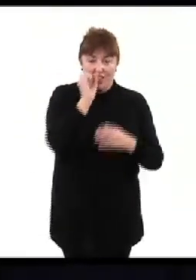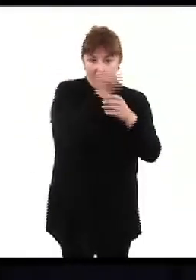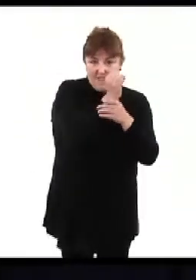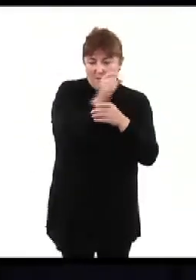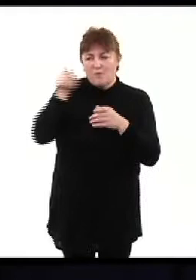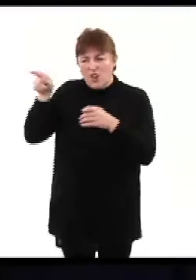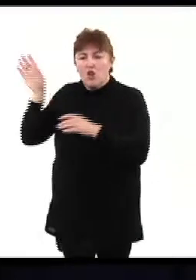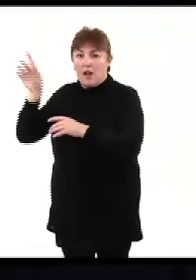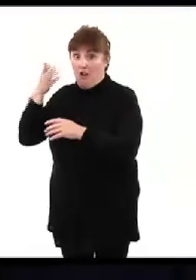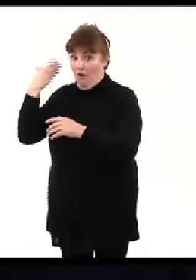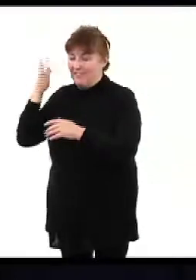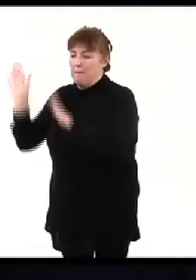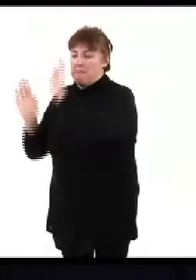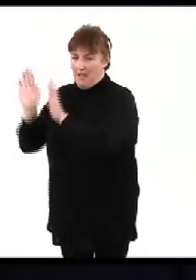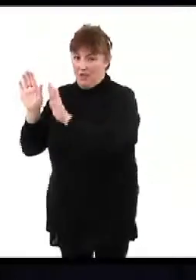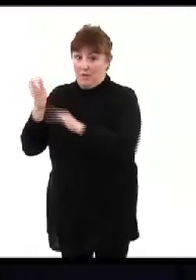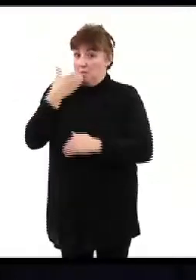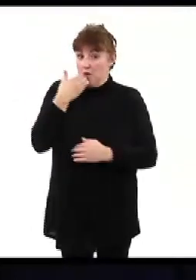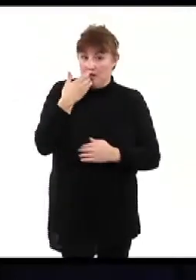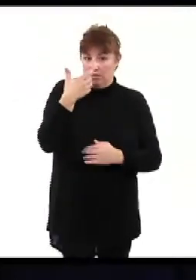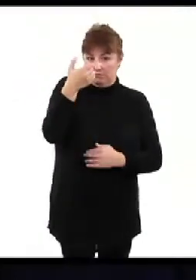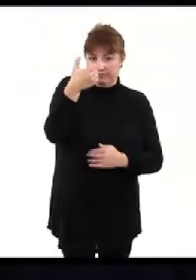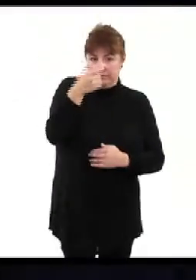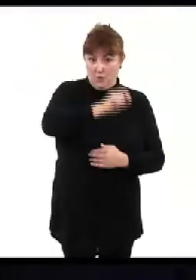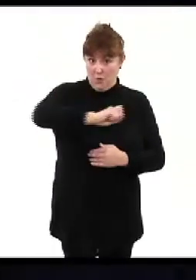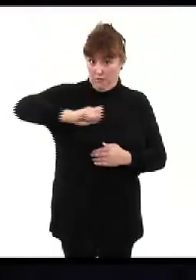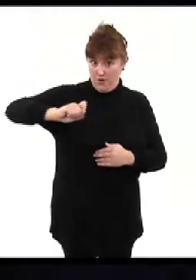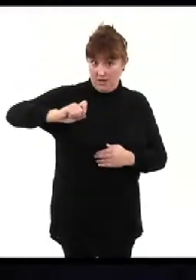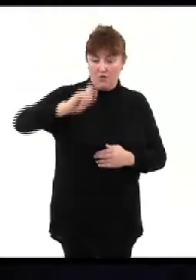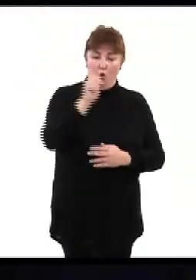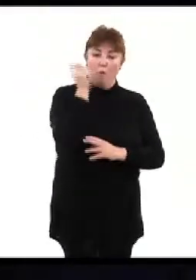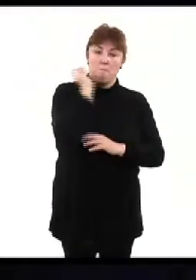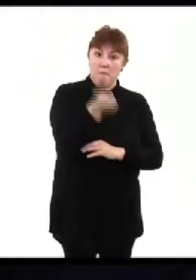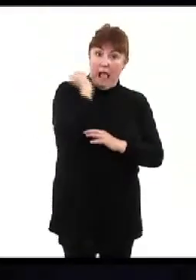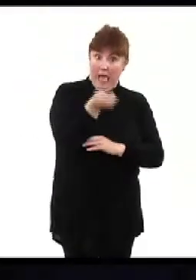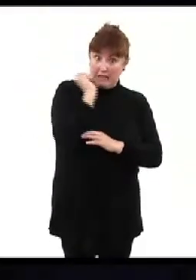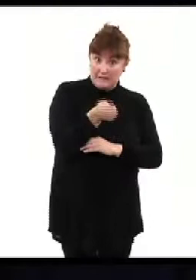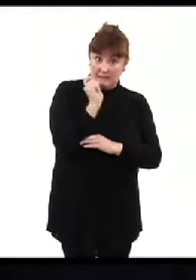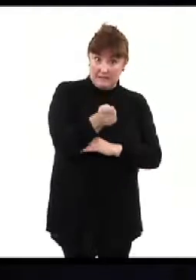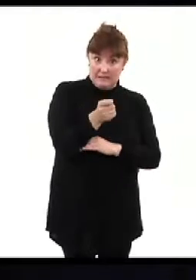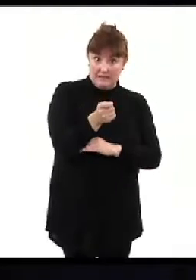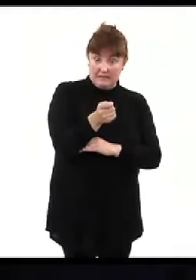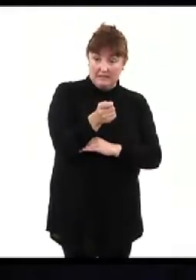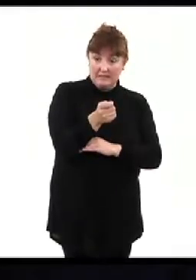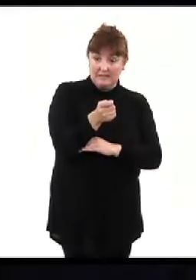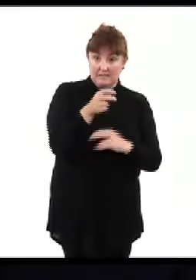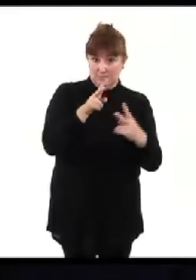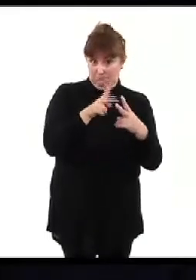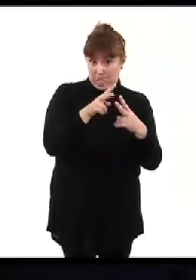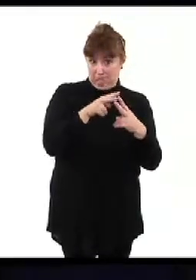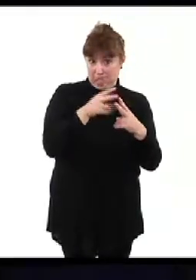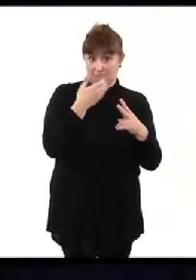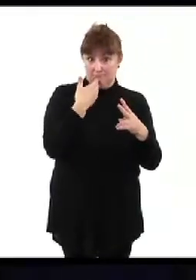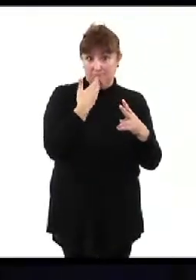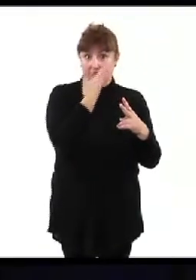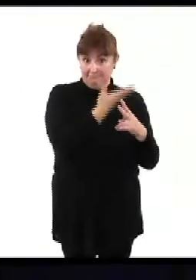of the pen for write and the hammer for to hammer. So the pantomimes that the hearing people were producing looked